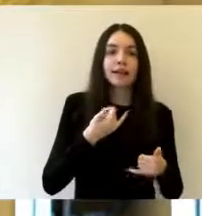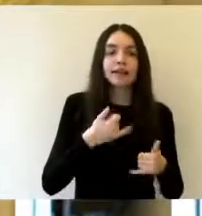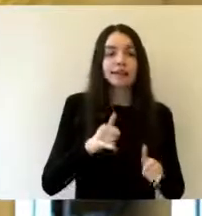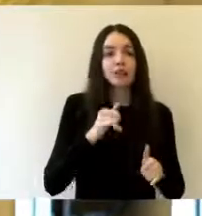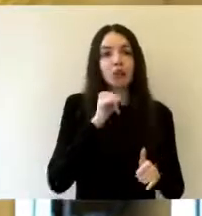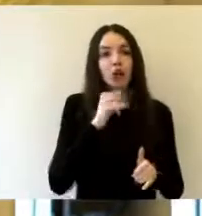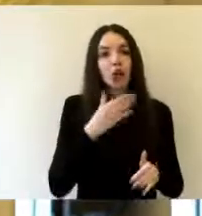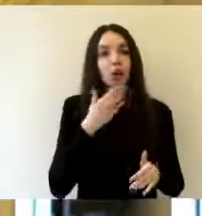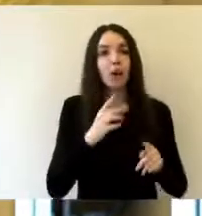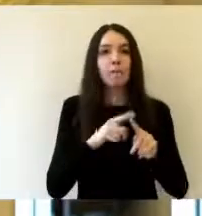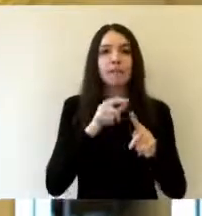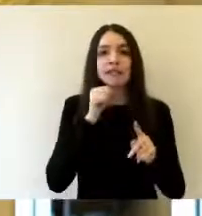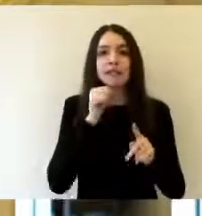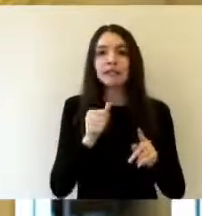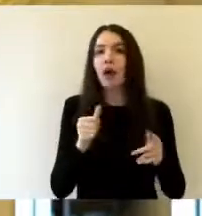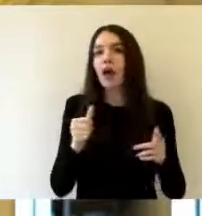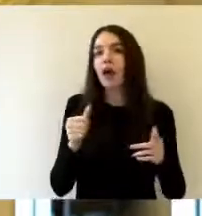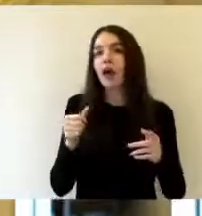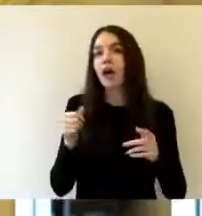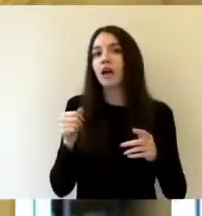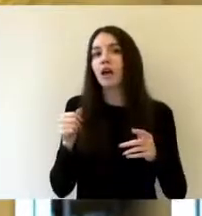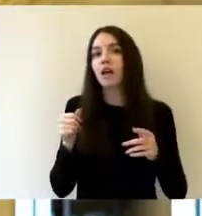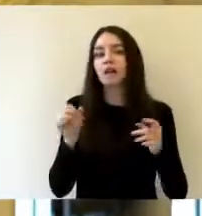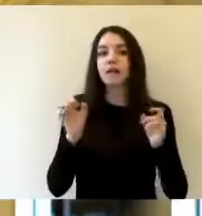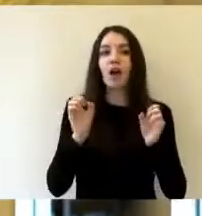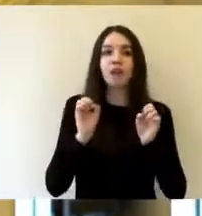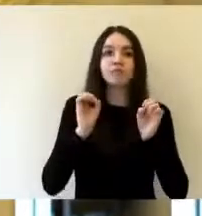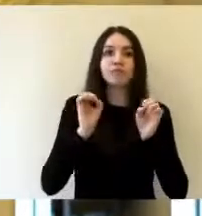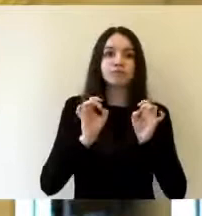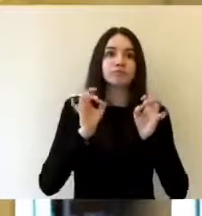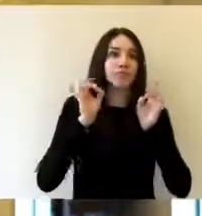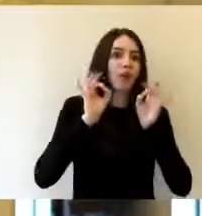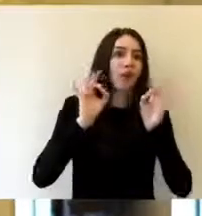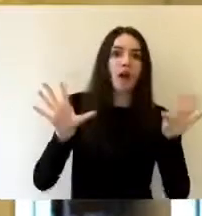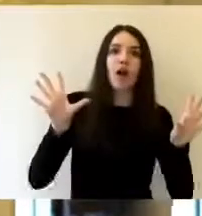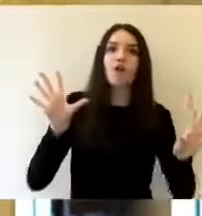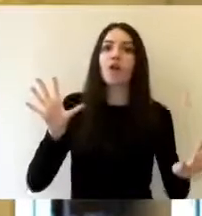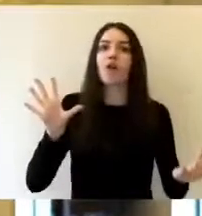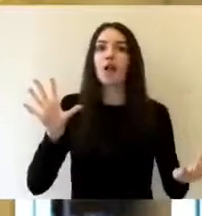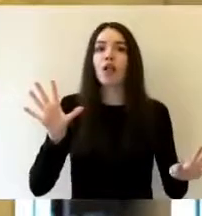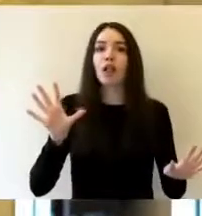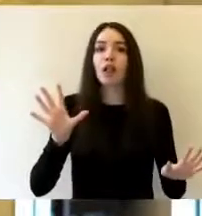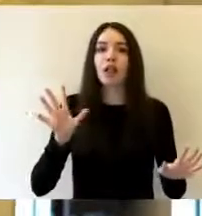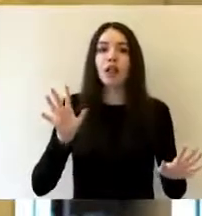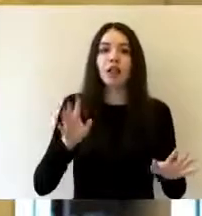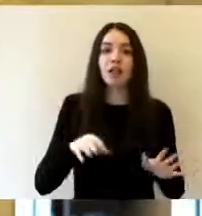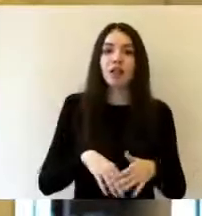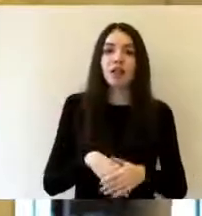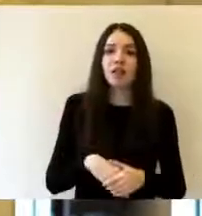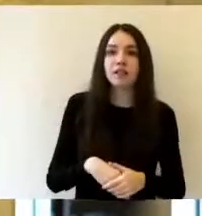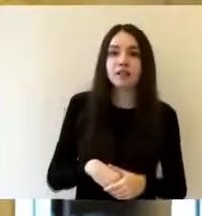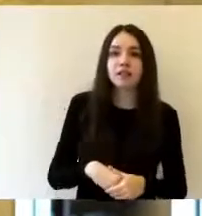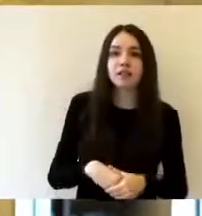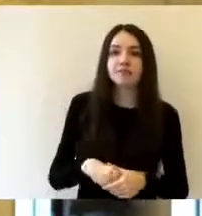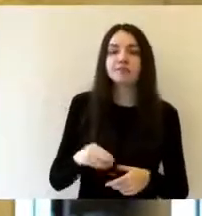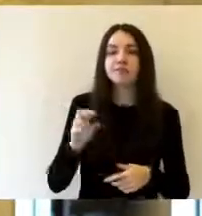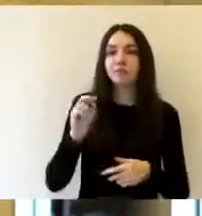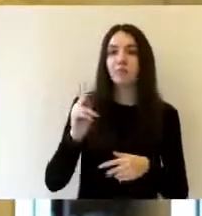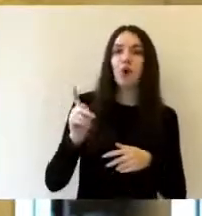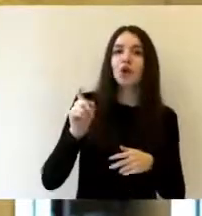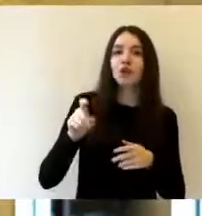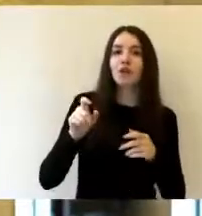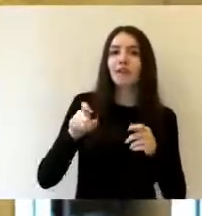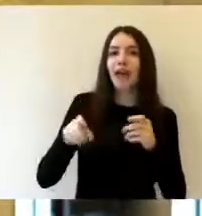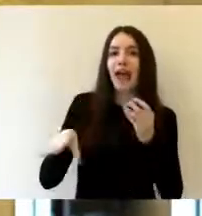some governmental agency or the Archdiocese of New York is gonna come down on me about it. So there should have been two T's in that. Yeah, right, you know,